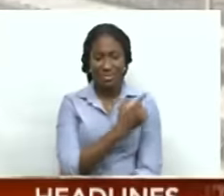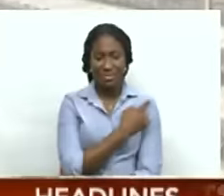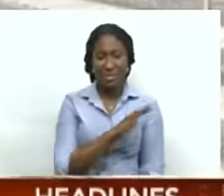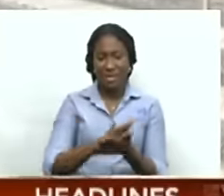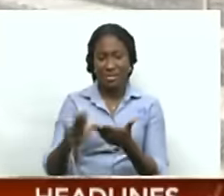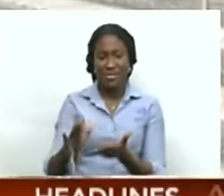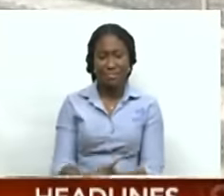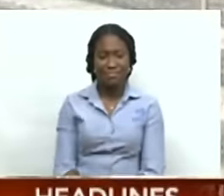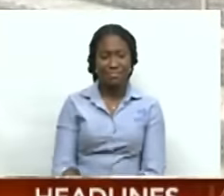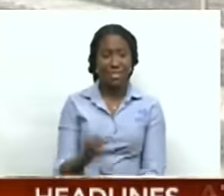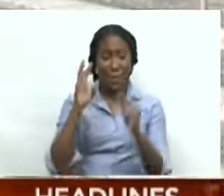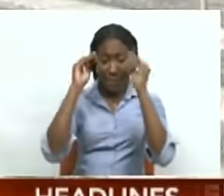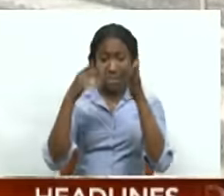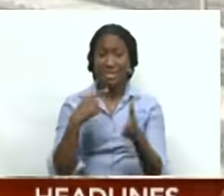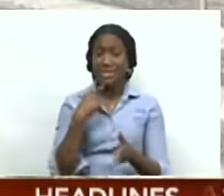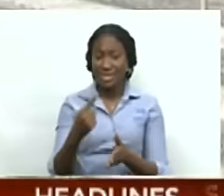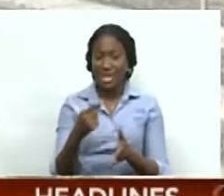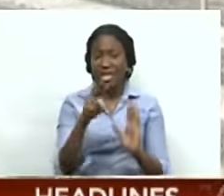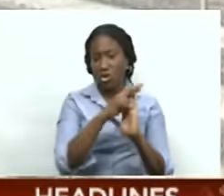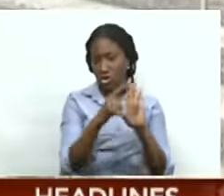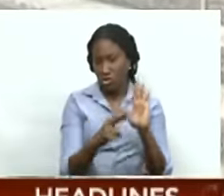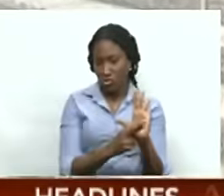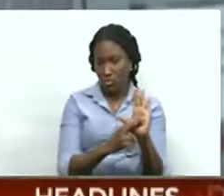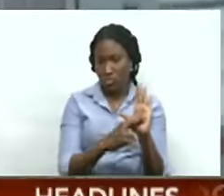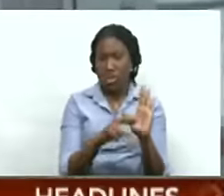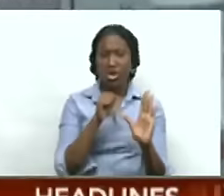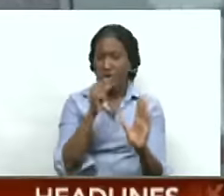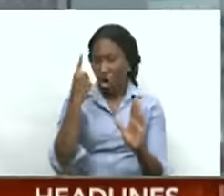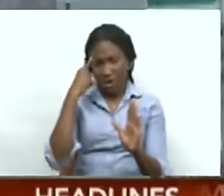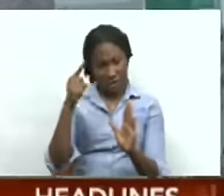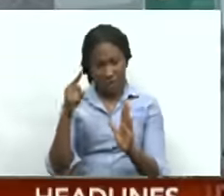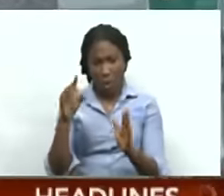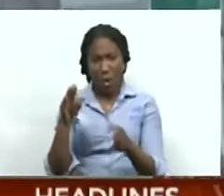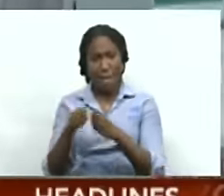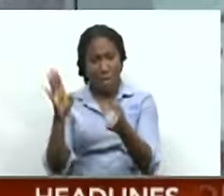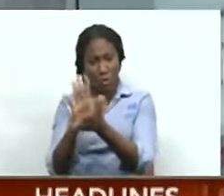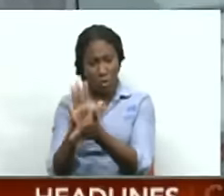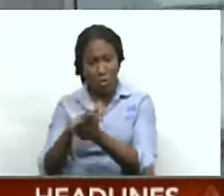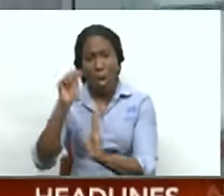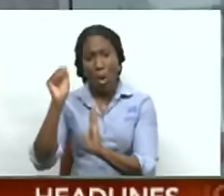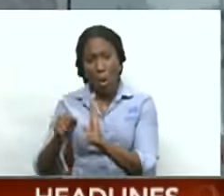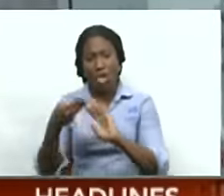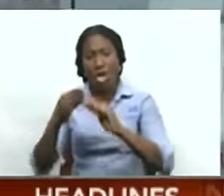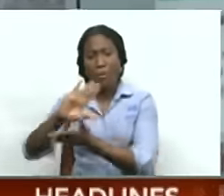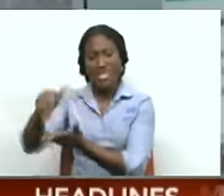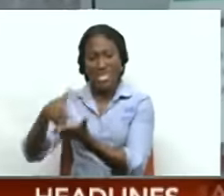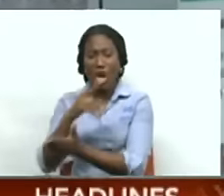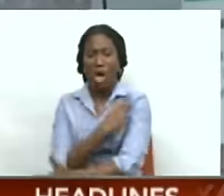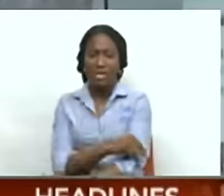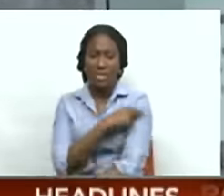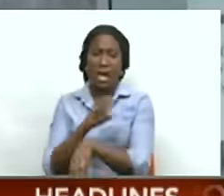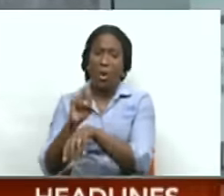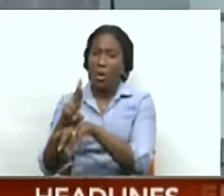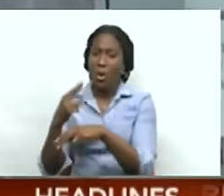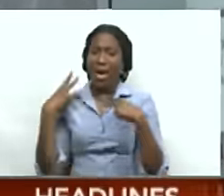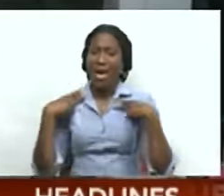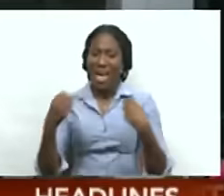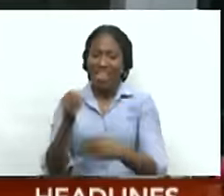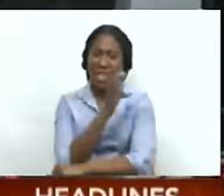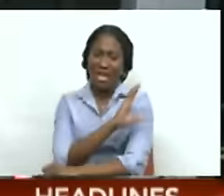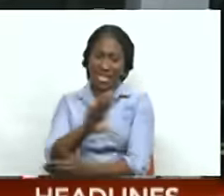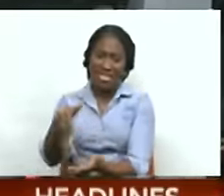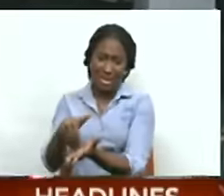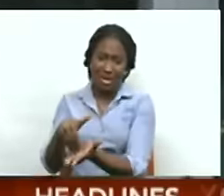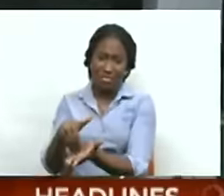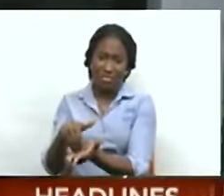do not apply to public schools, courts, community centers, hospitals, or health centers. Many persons say they're hoping that